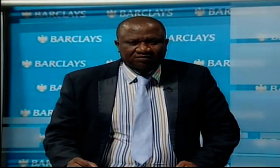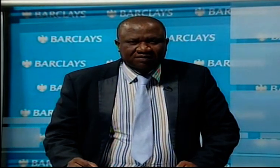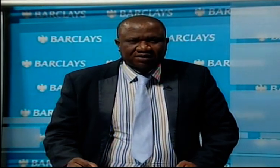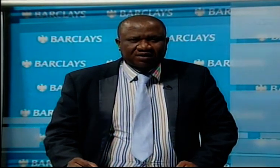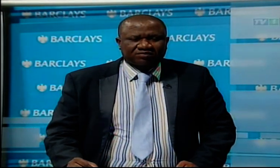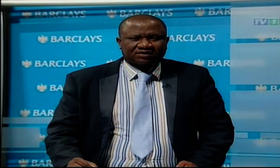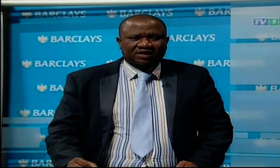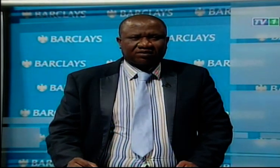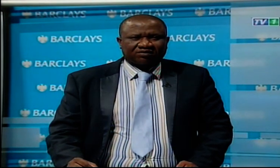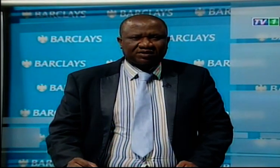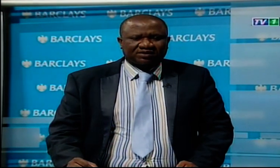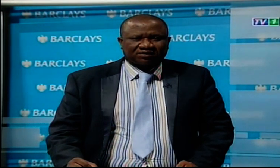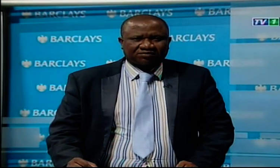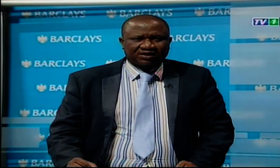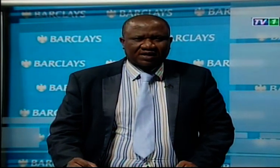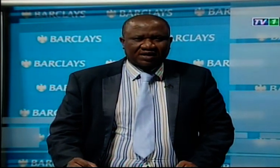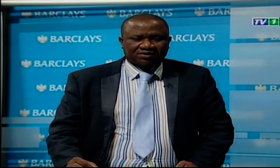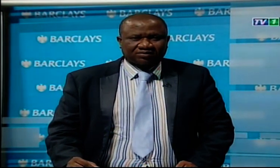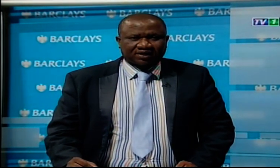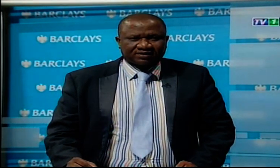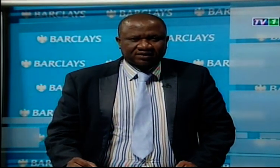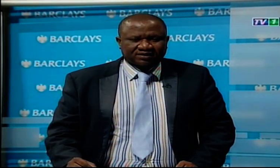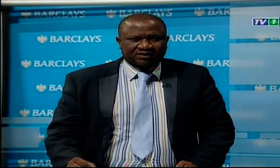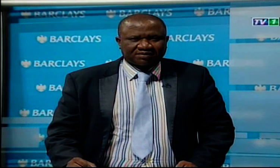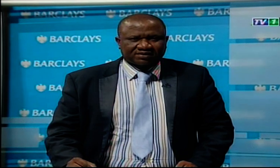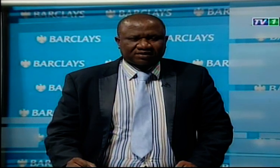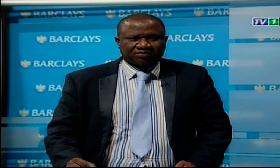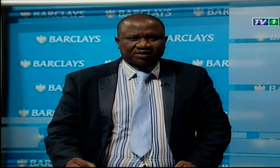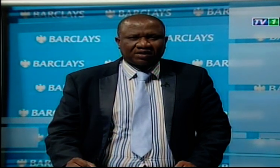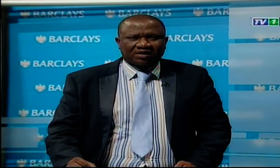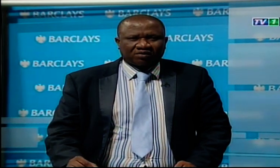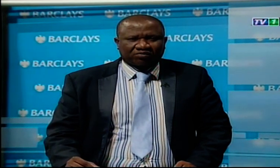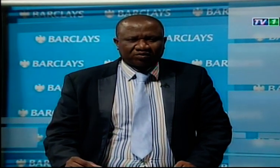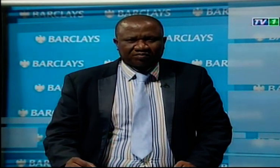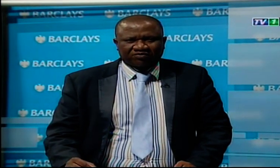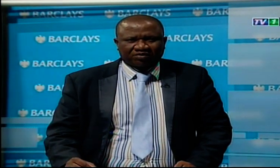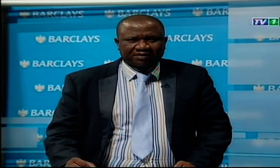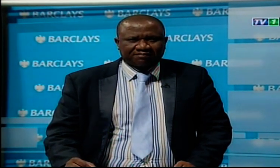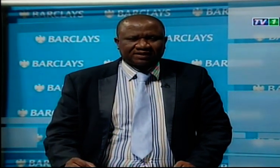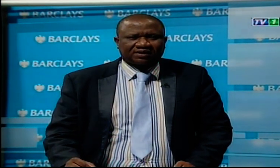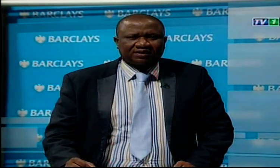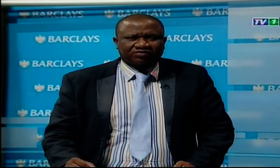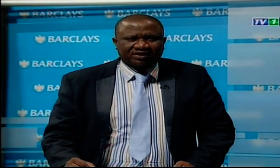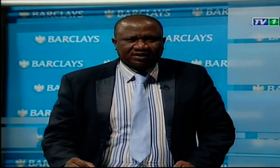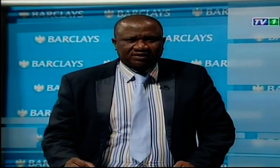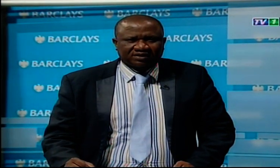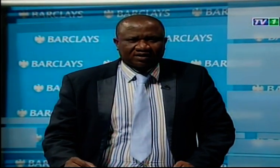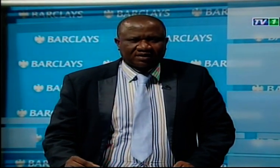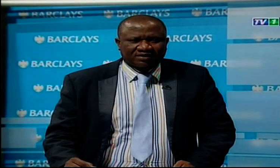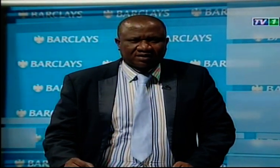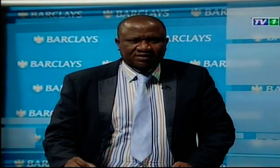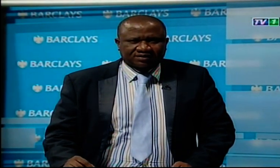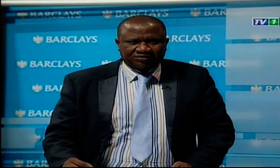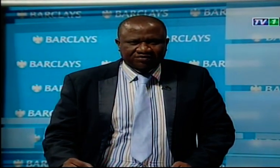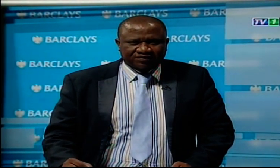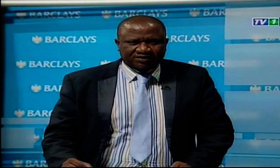University of Zambia Unza economist Luvinda Habazoka says Zambia's economy will perform better in 2018 than